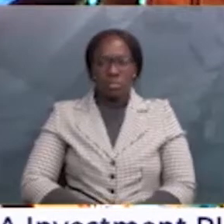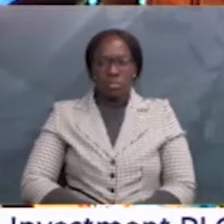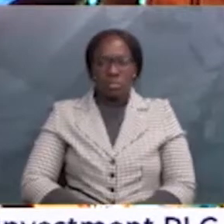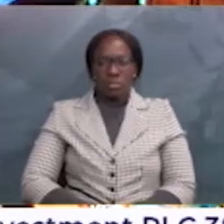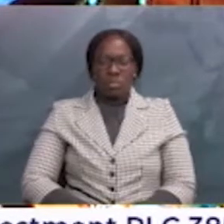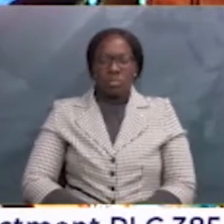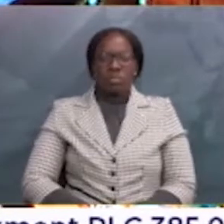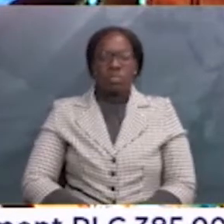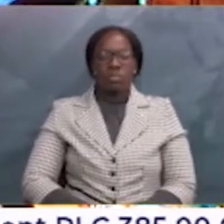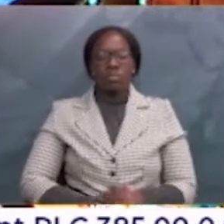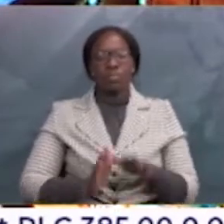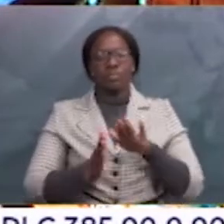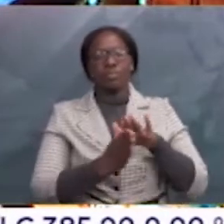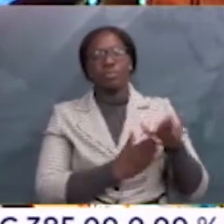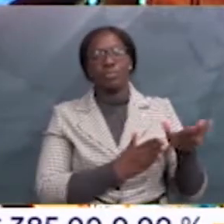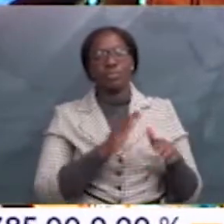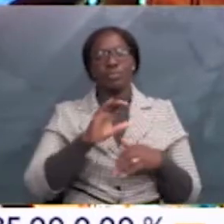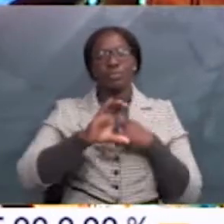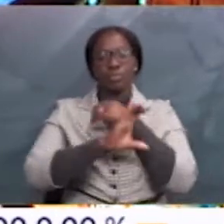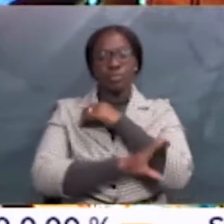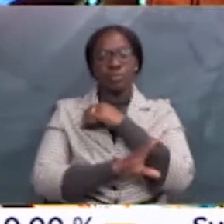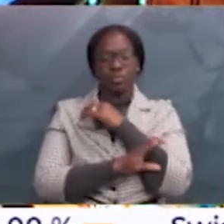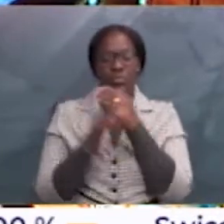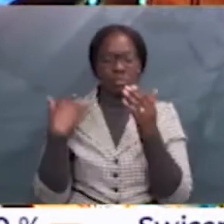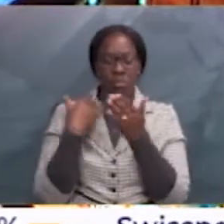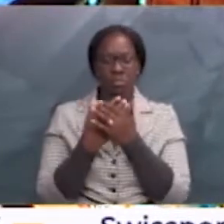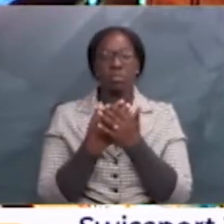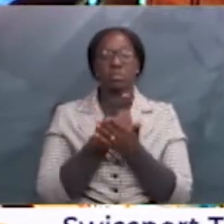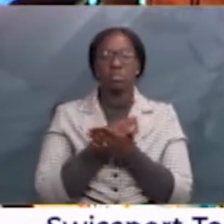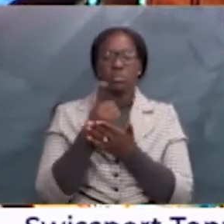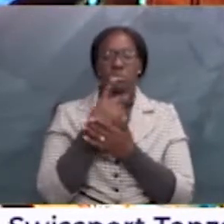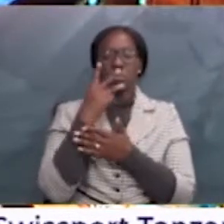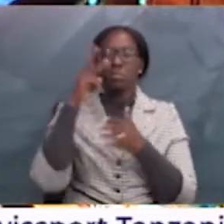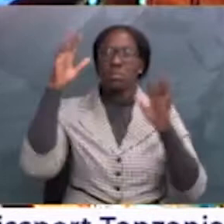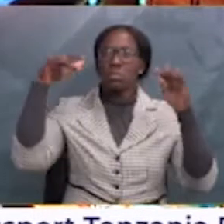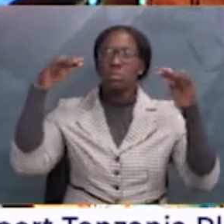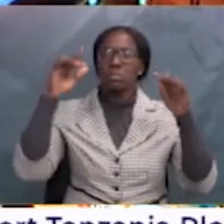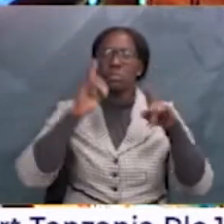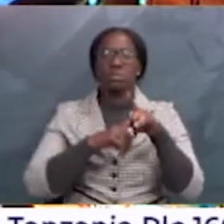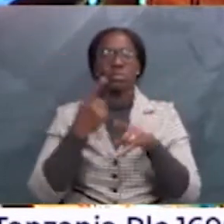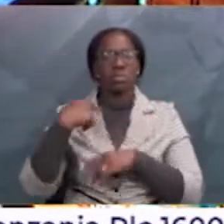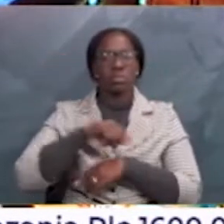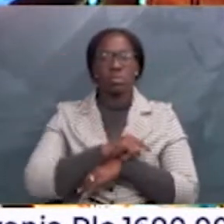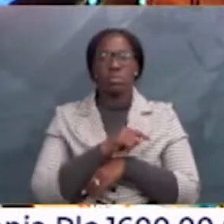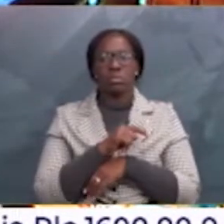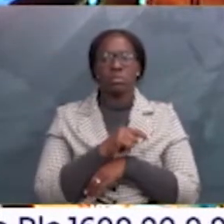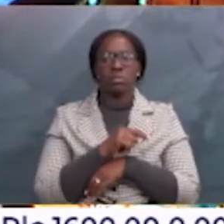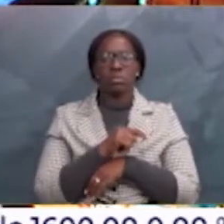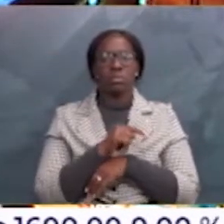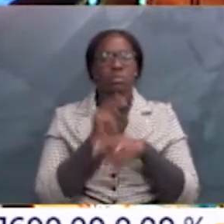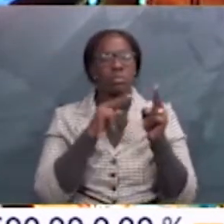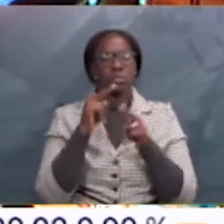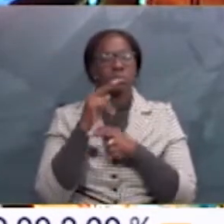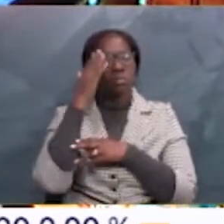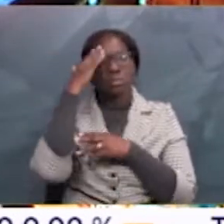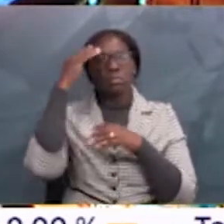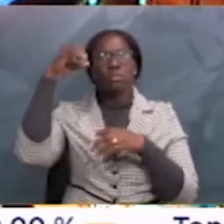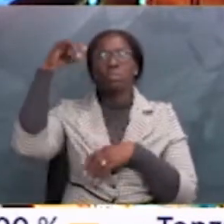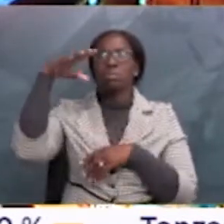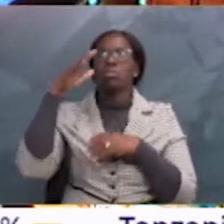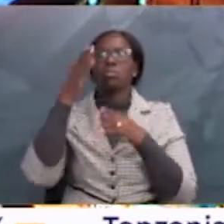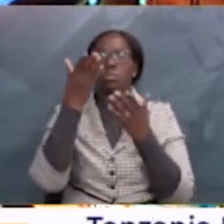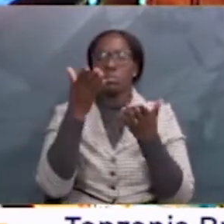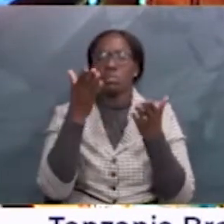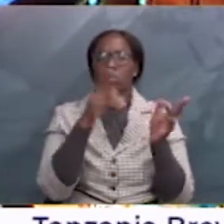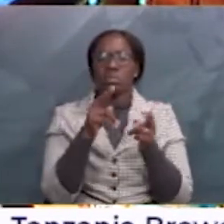Now moving on, the country has over the past couple of weeks witnessed rainfall at a time that we are accustomed to getting sunshine,